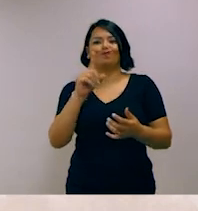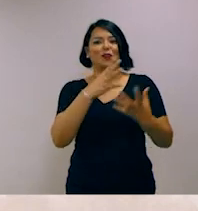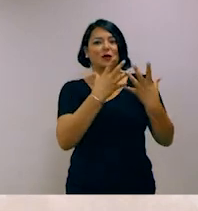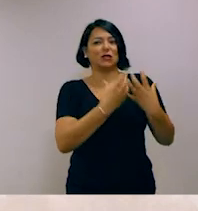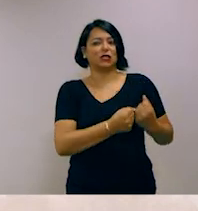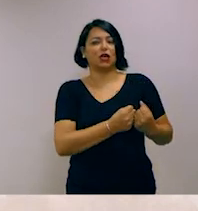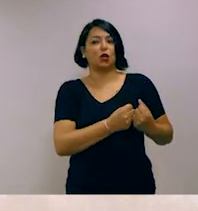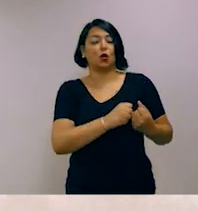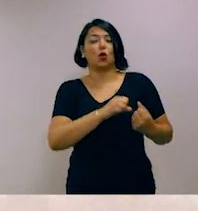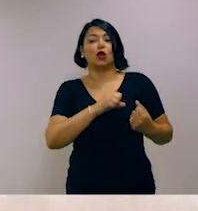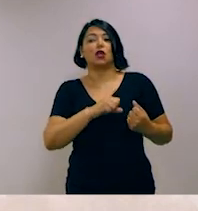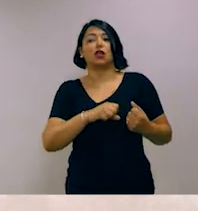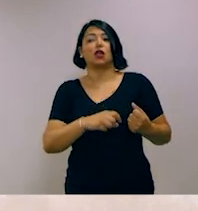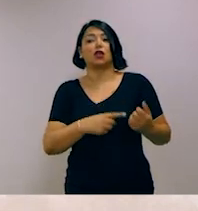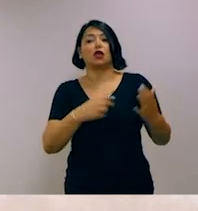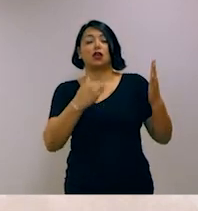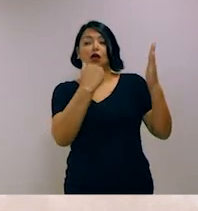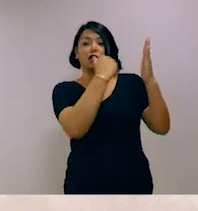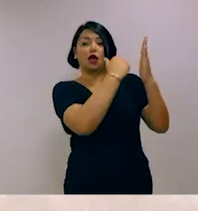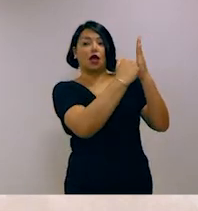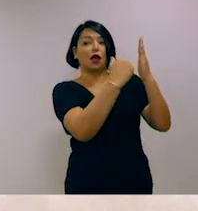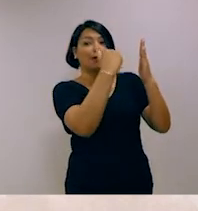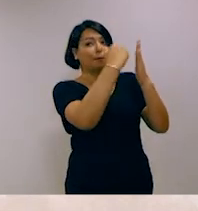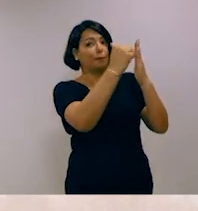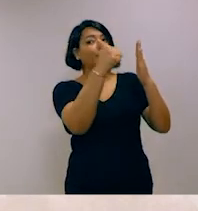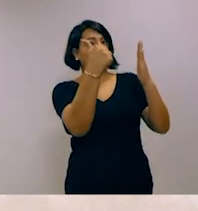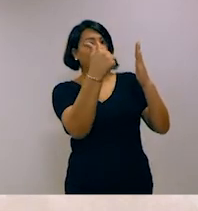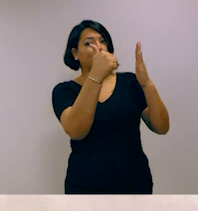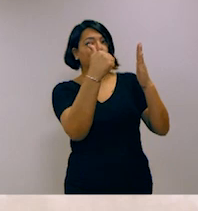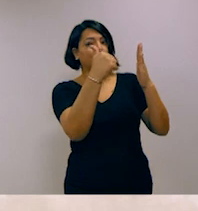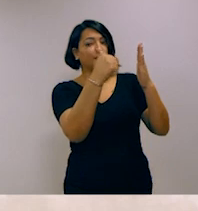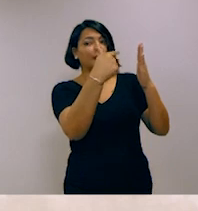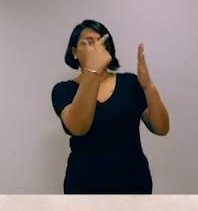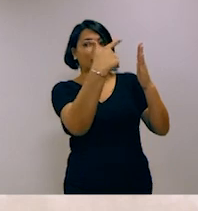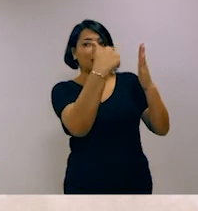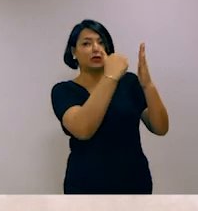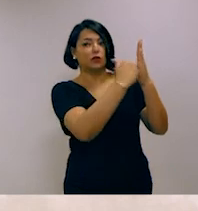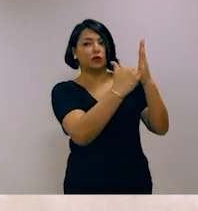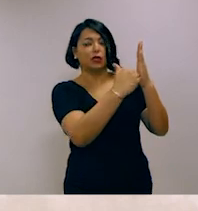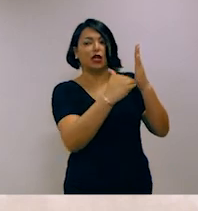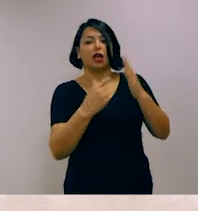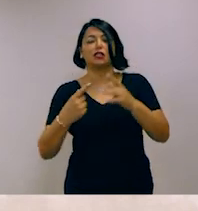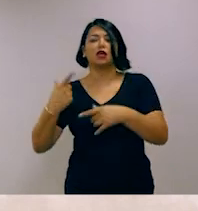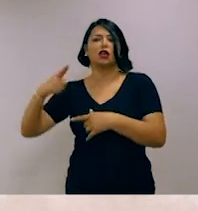almost perfect. And this presented higher accuracy